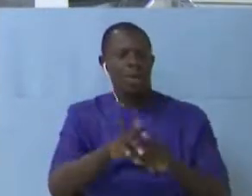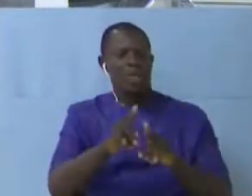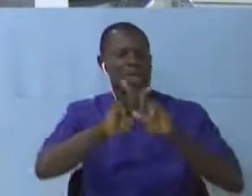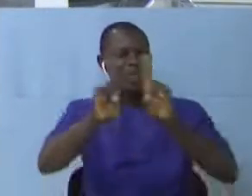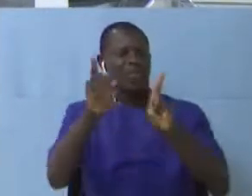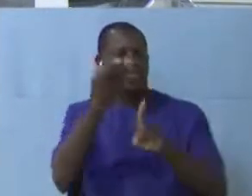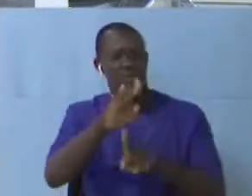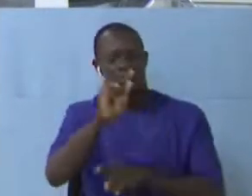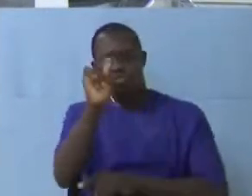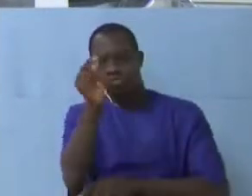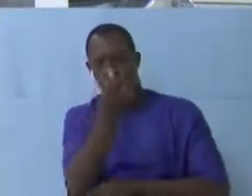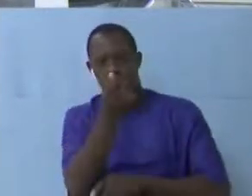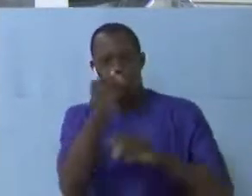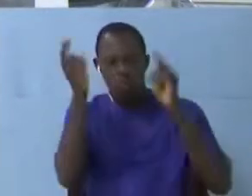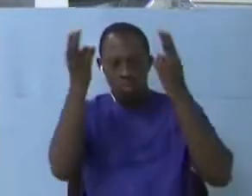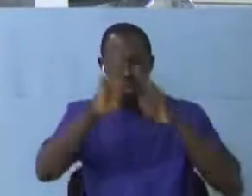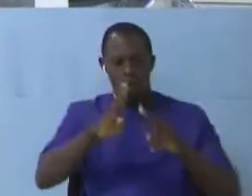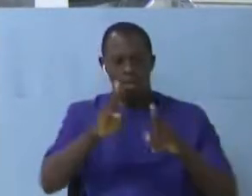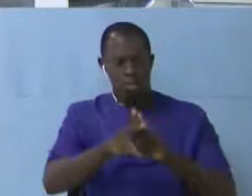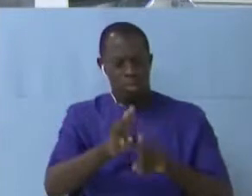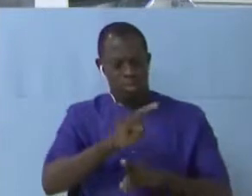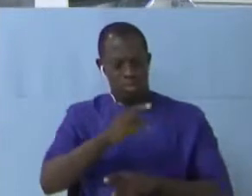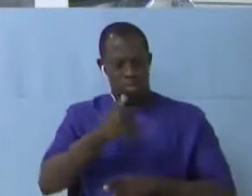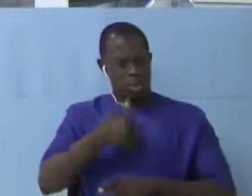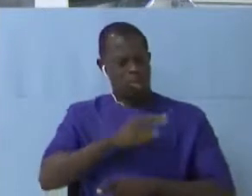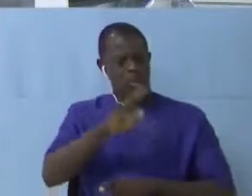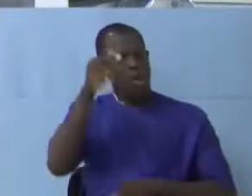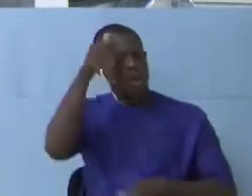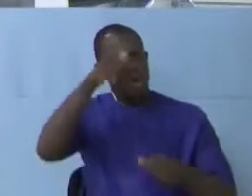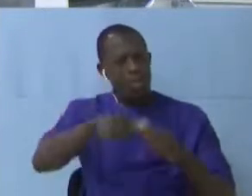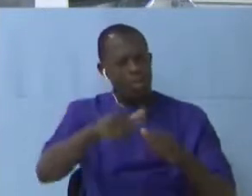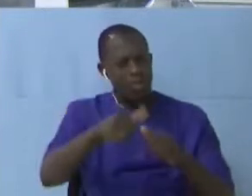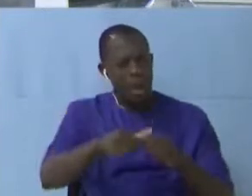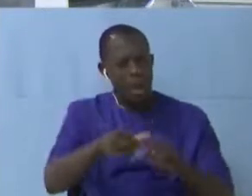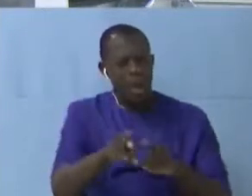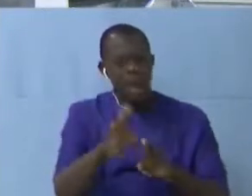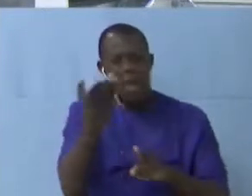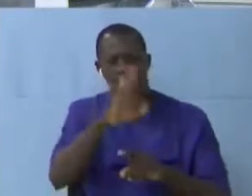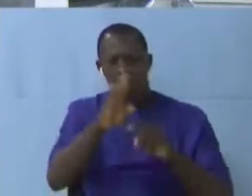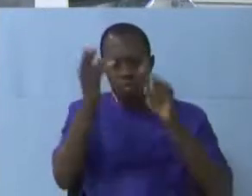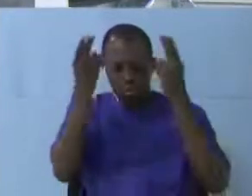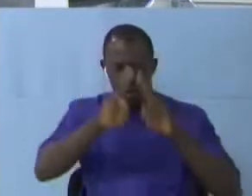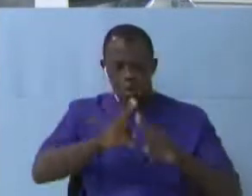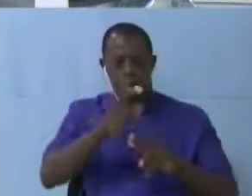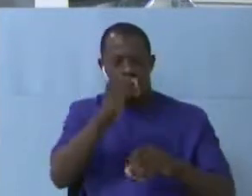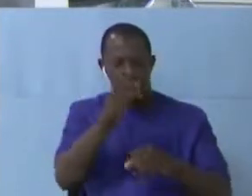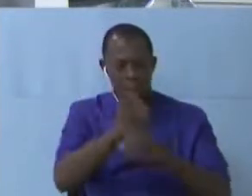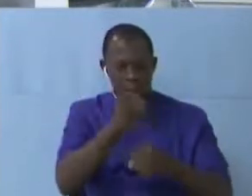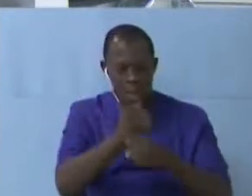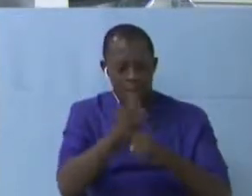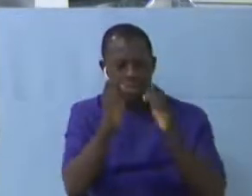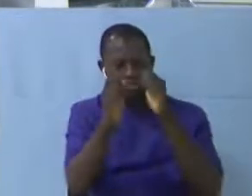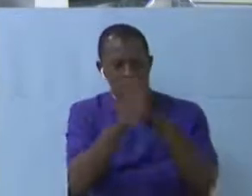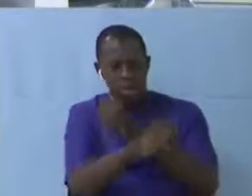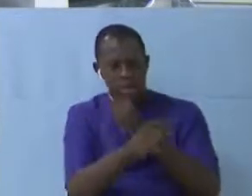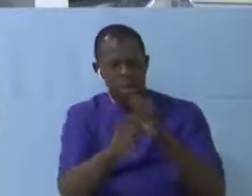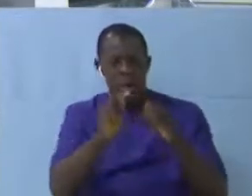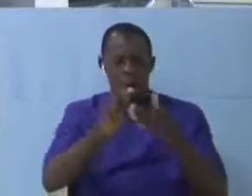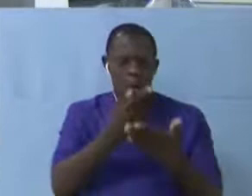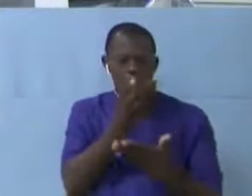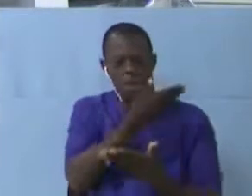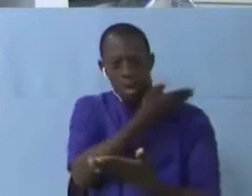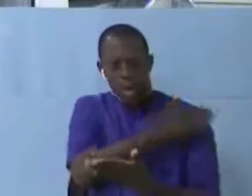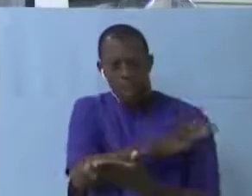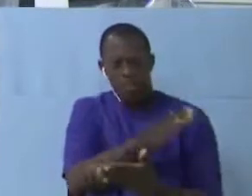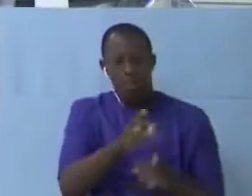any law we've repealed or amended, or probably other than the ones I talked about, setting